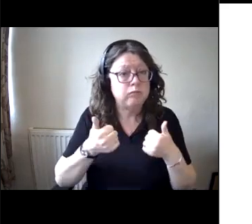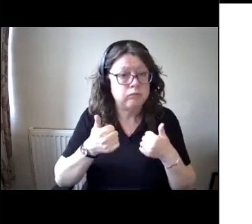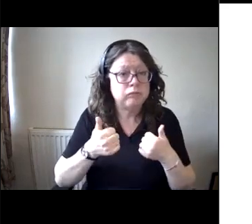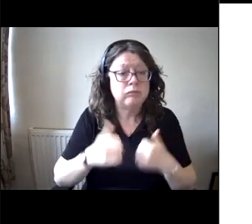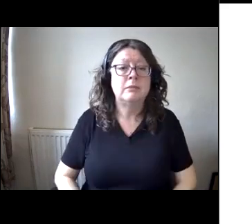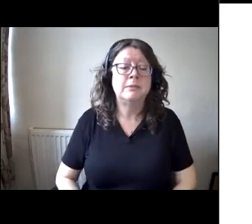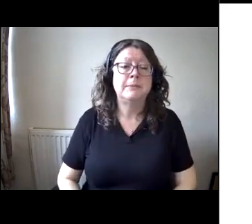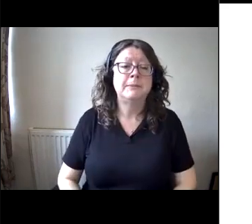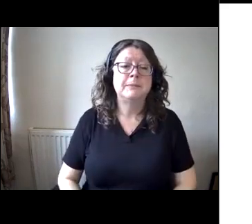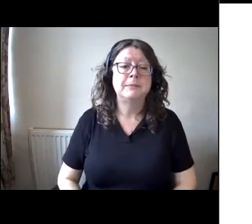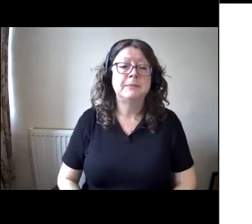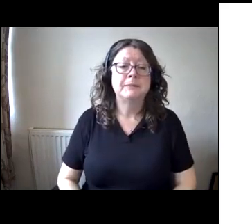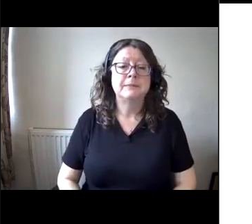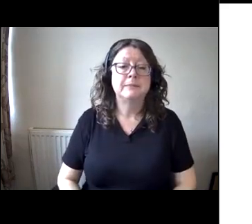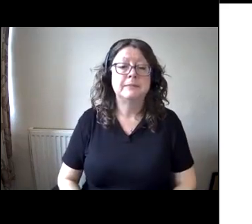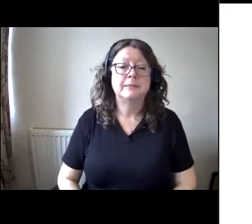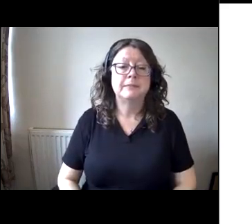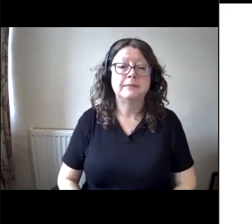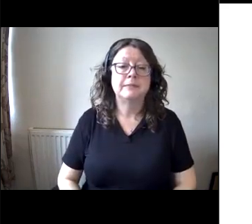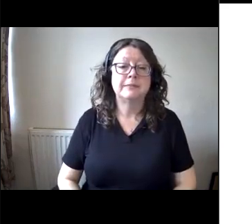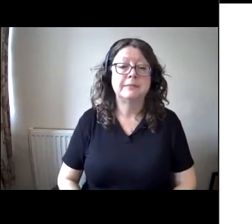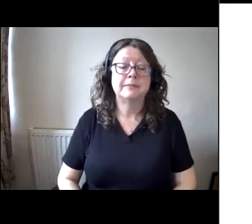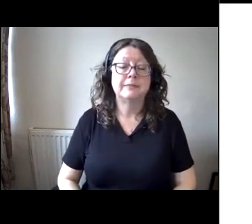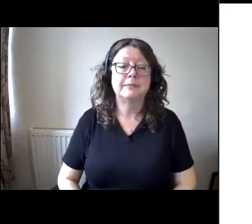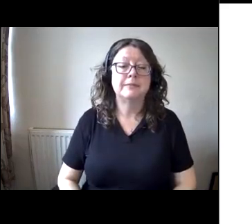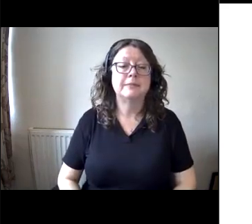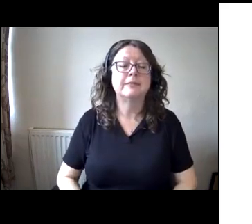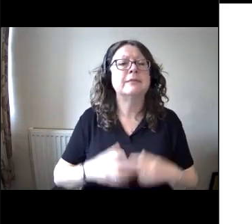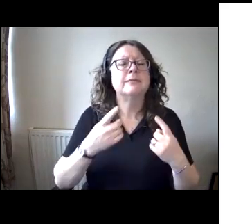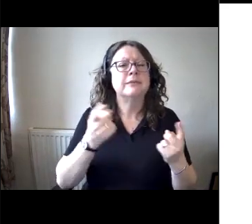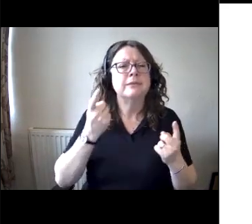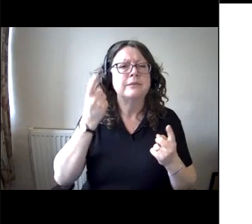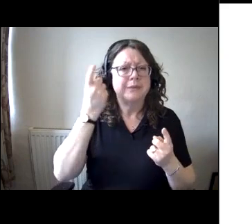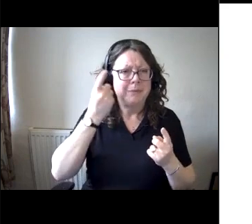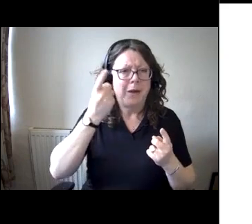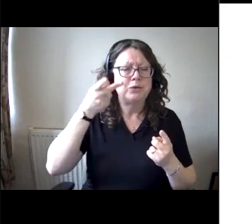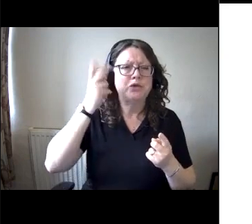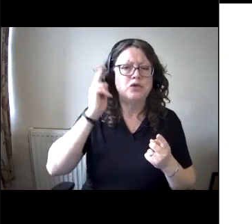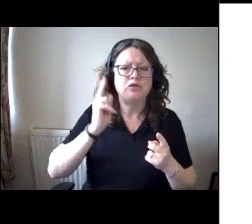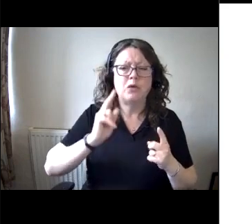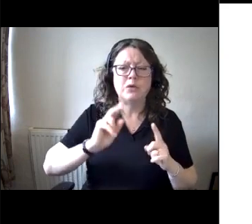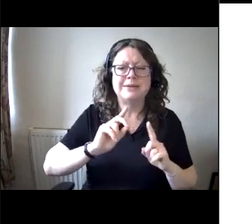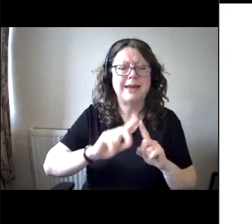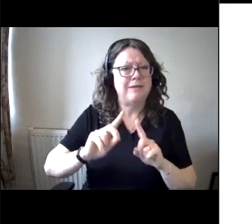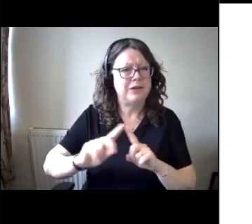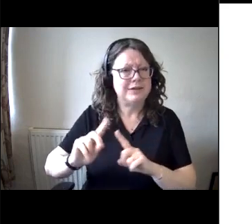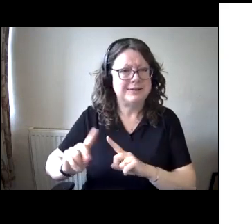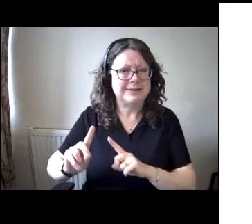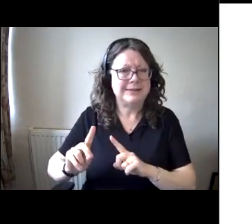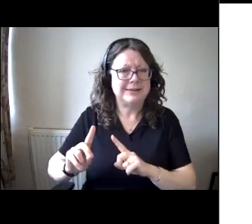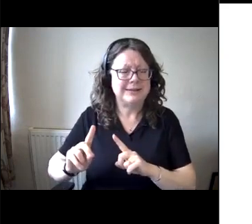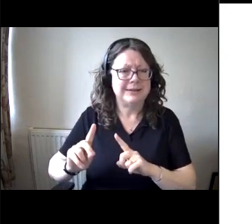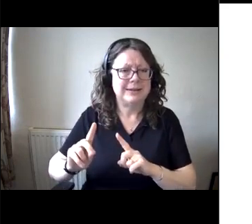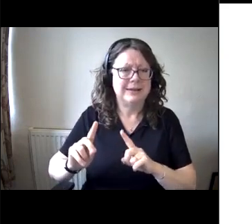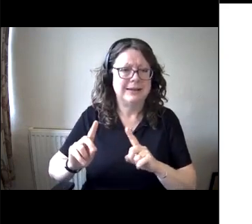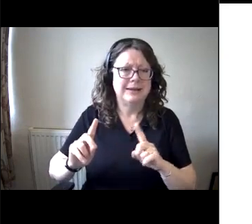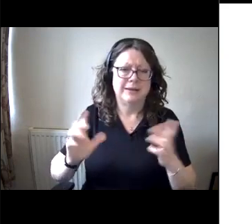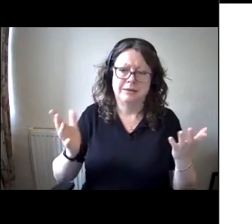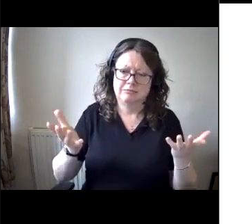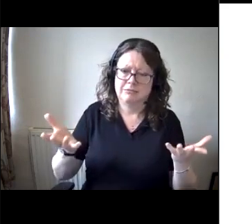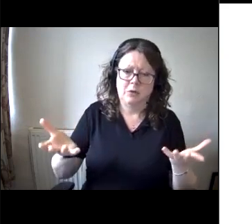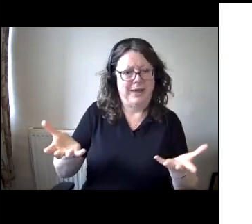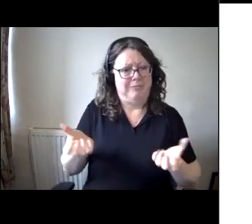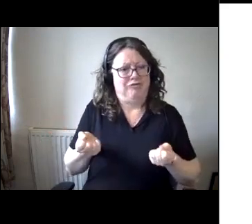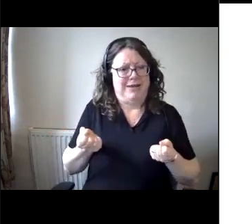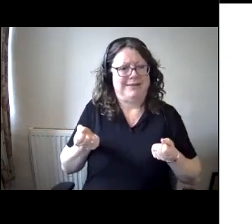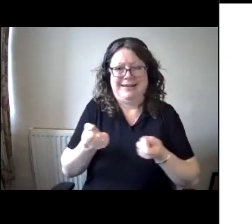more. So if we're thinking about neurodiversity and as being that embracing everybody's